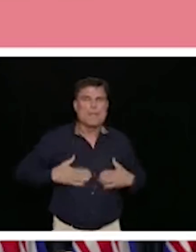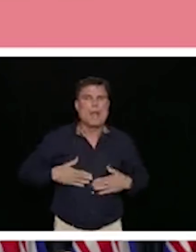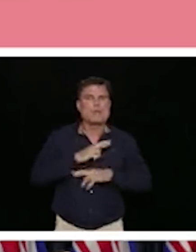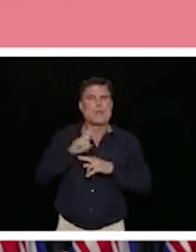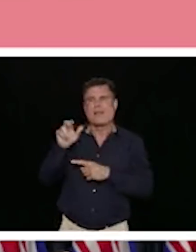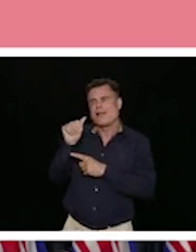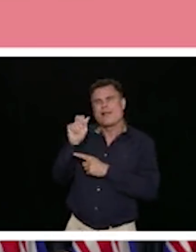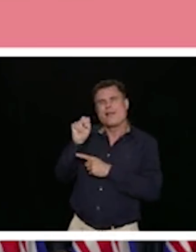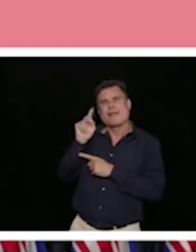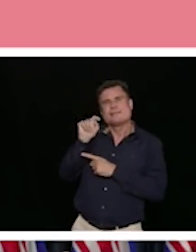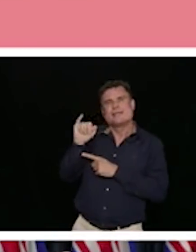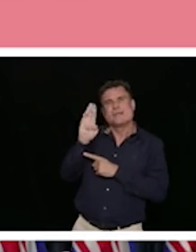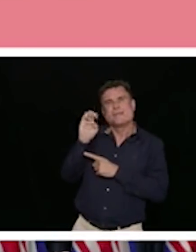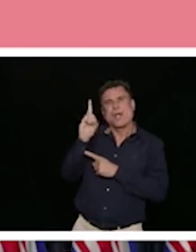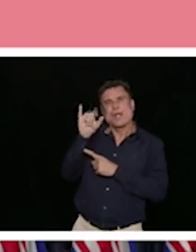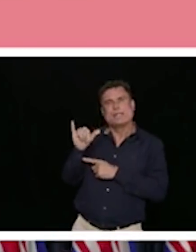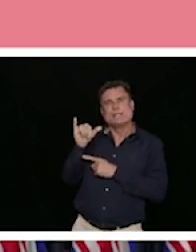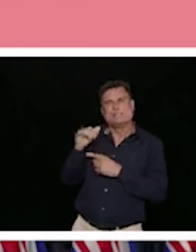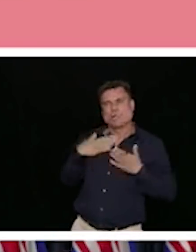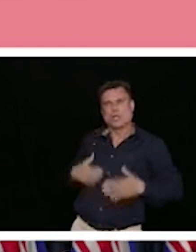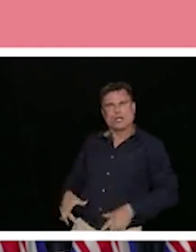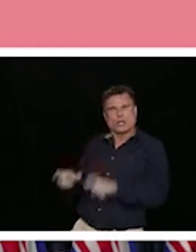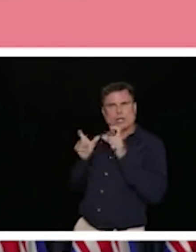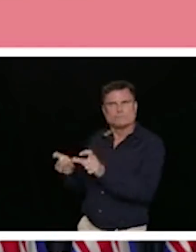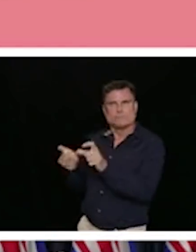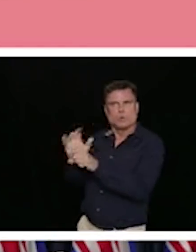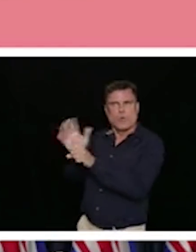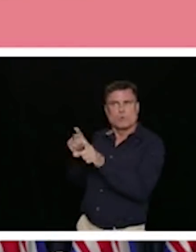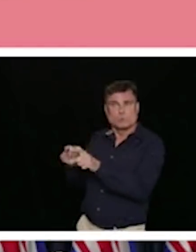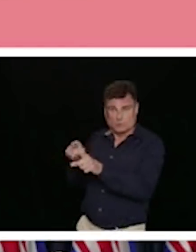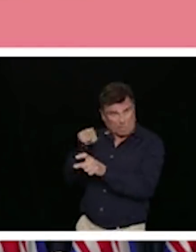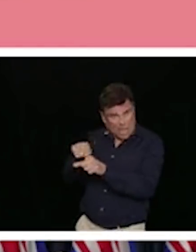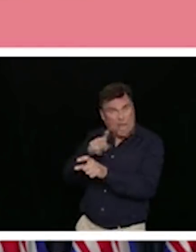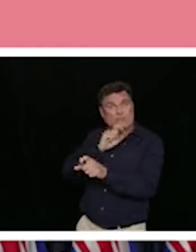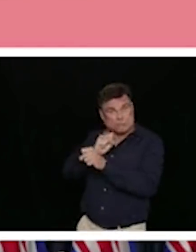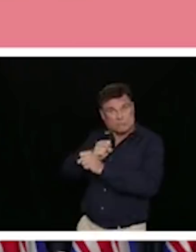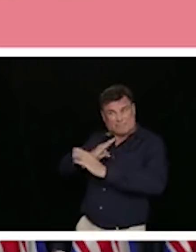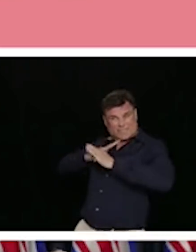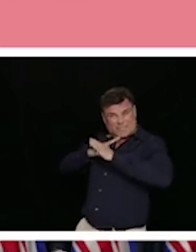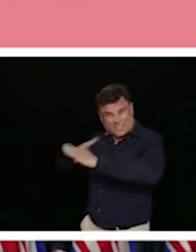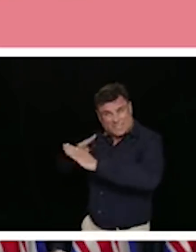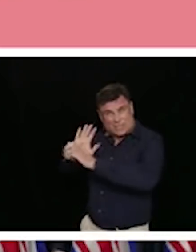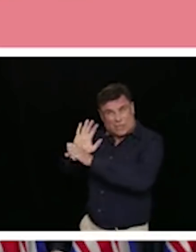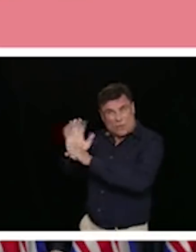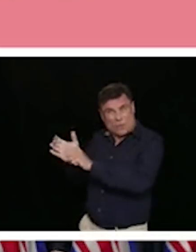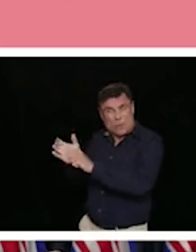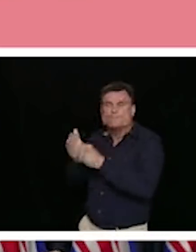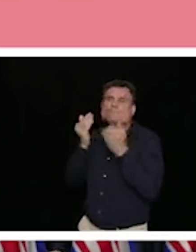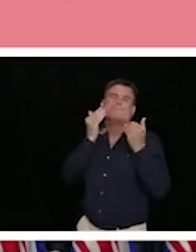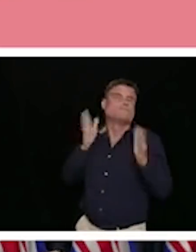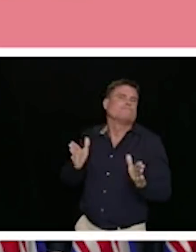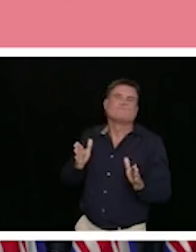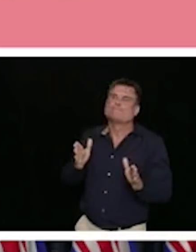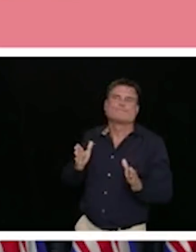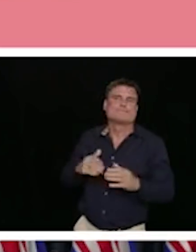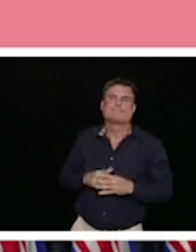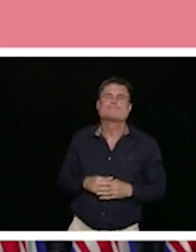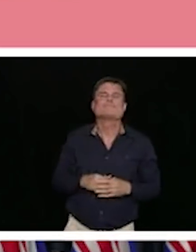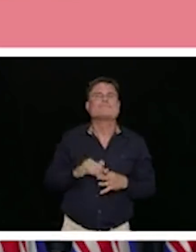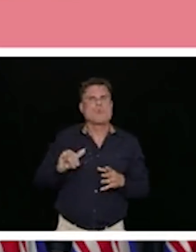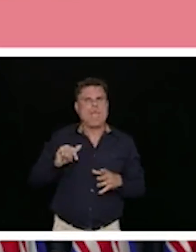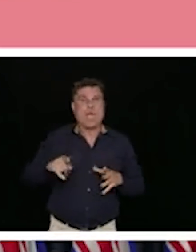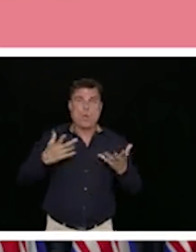have milder forms of COVID-19. So our estimations are that about 8 times more people than